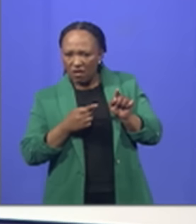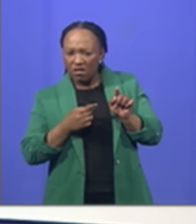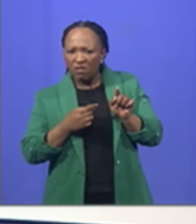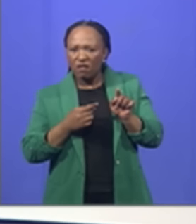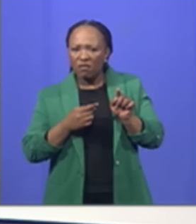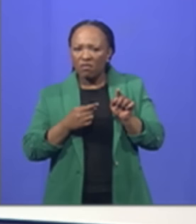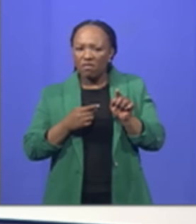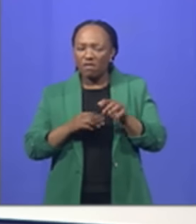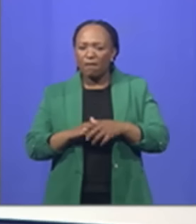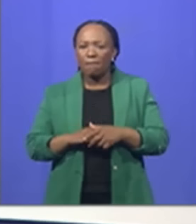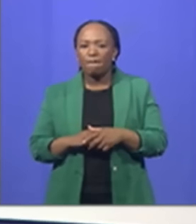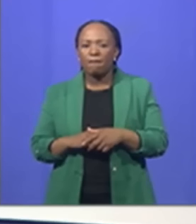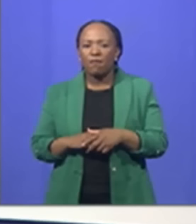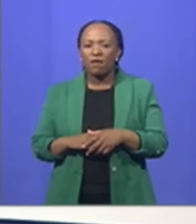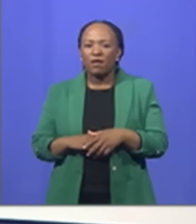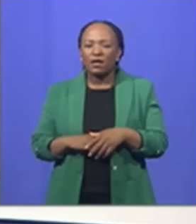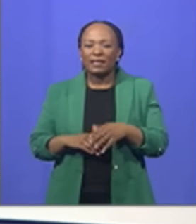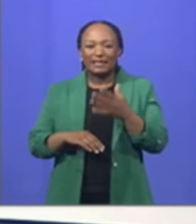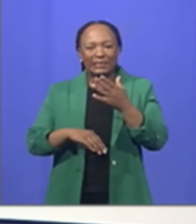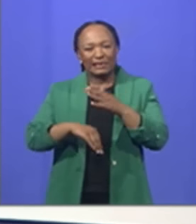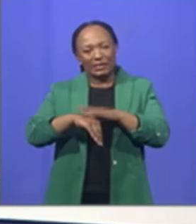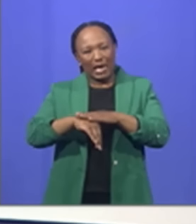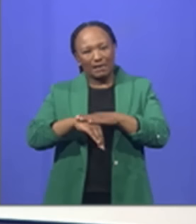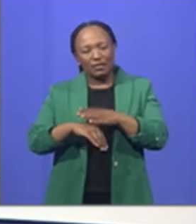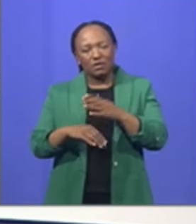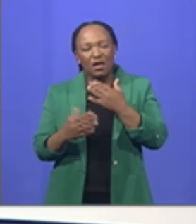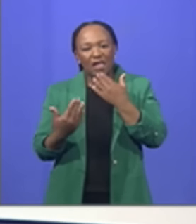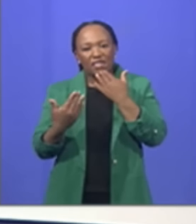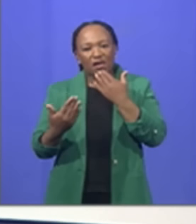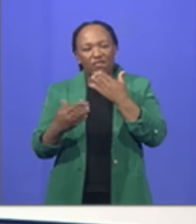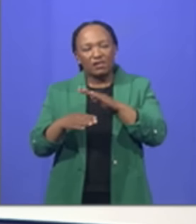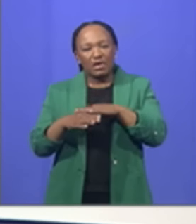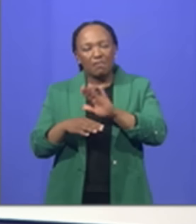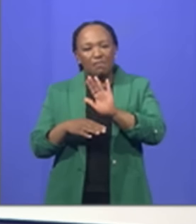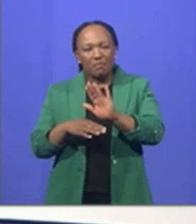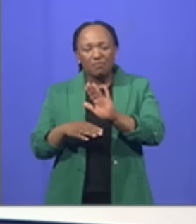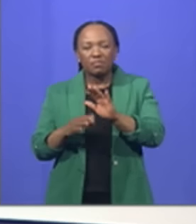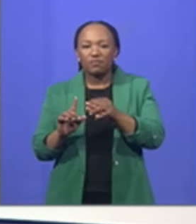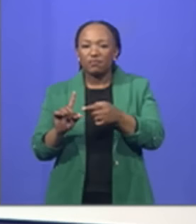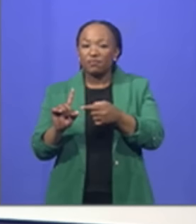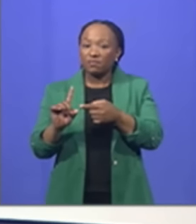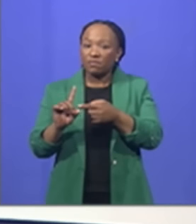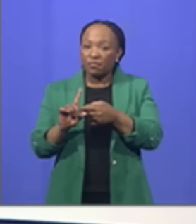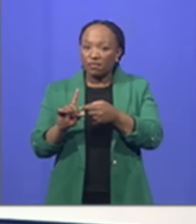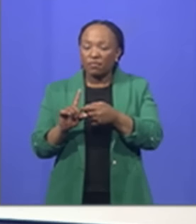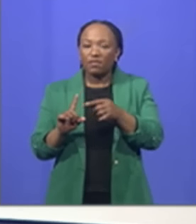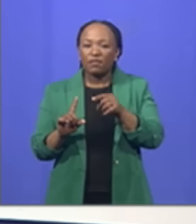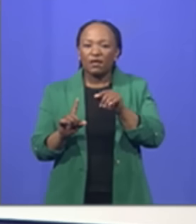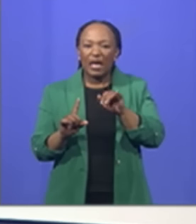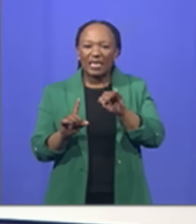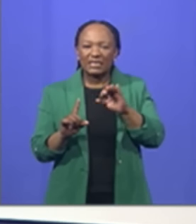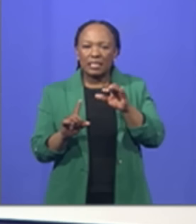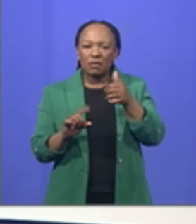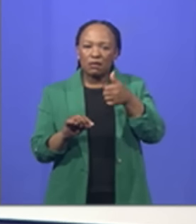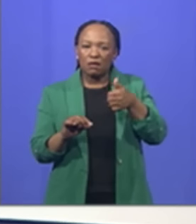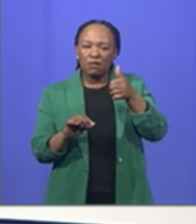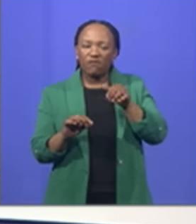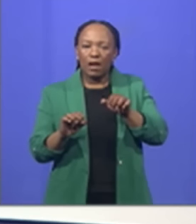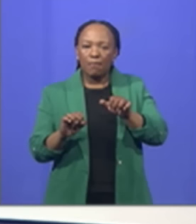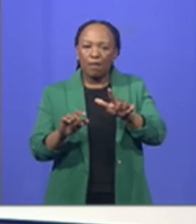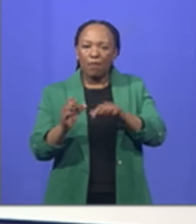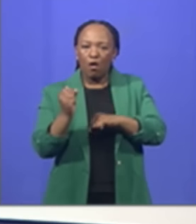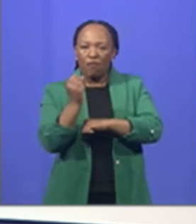hlola sejo sa legatong la nako re lebogile nako ya lena. Mphongkadimeng ke molaodi wa dikgokaganyo ka provinseng ya Limpopo